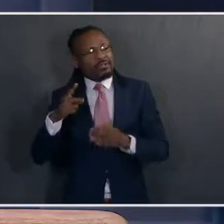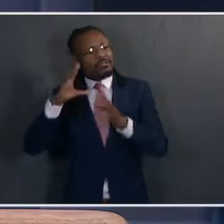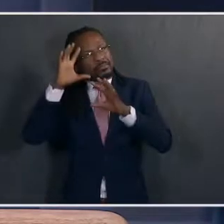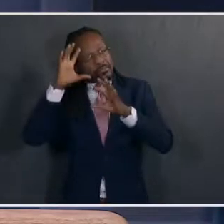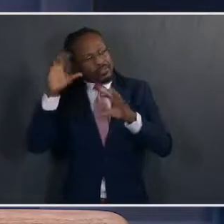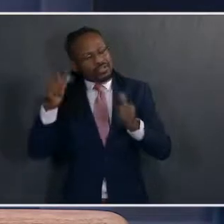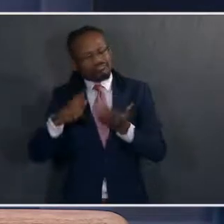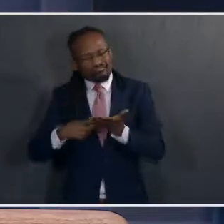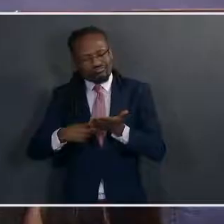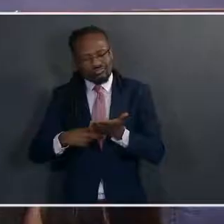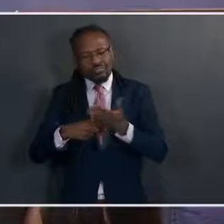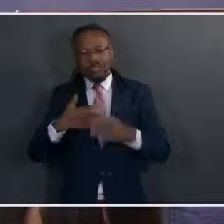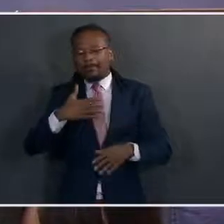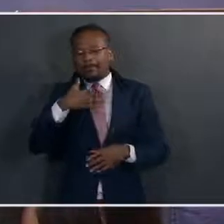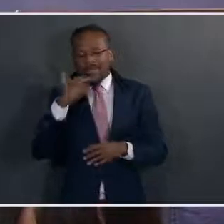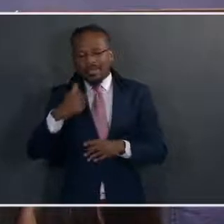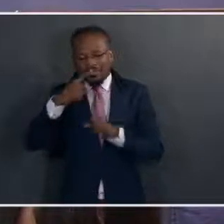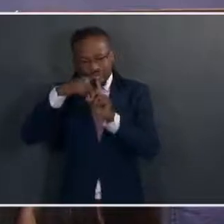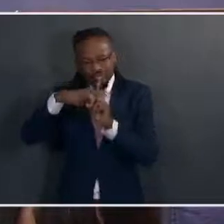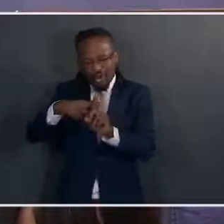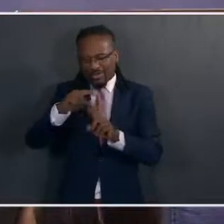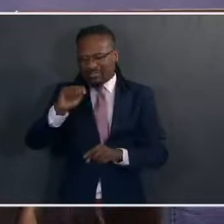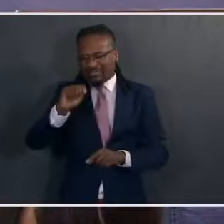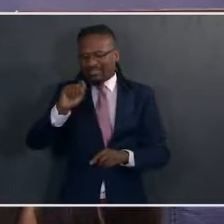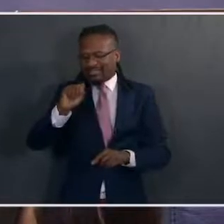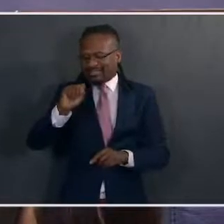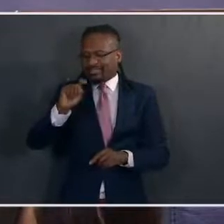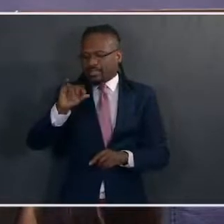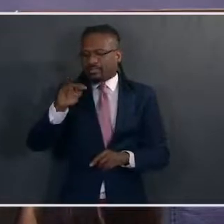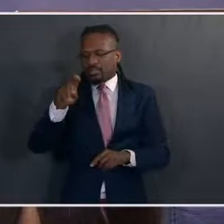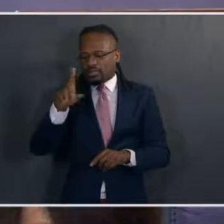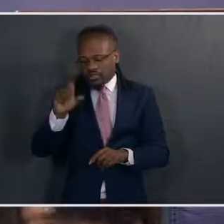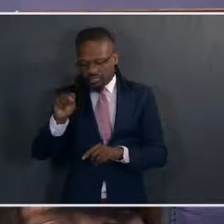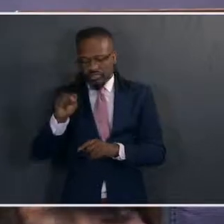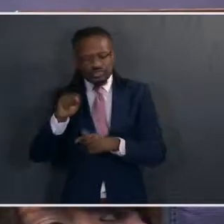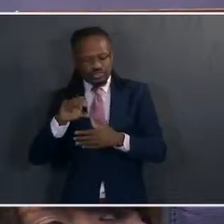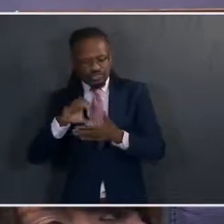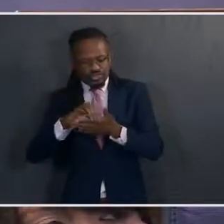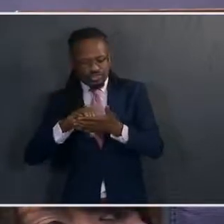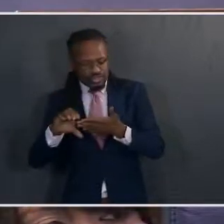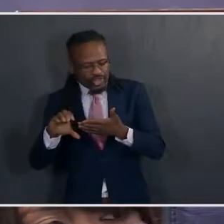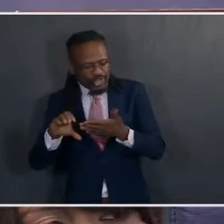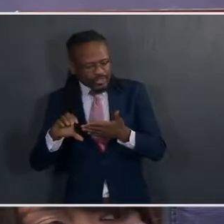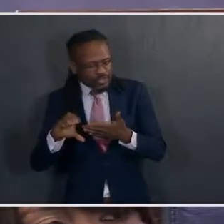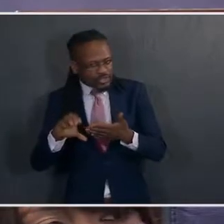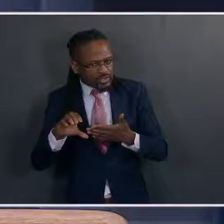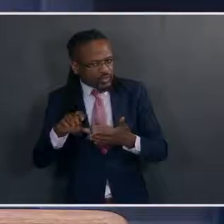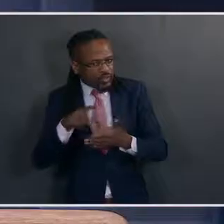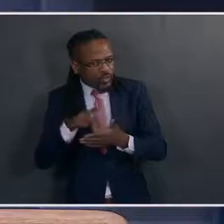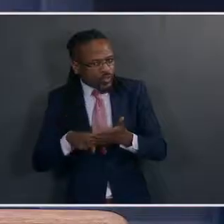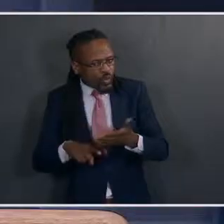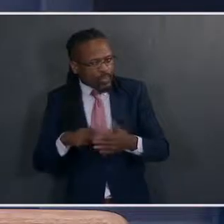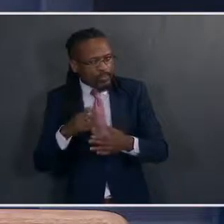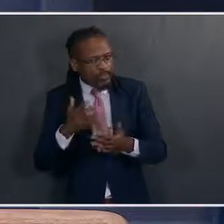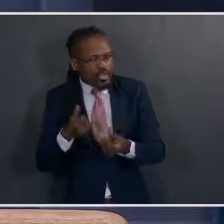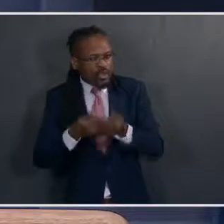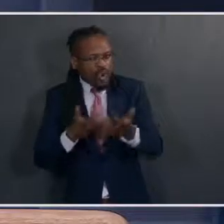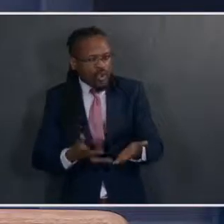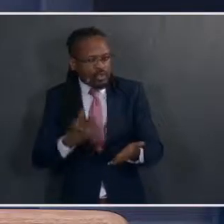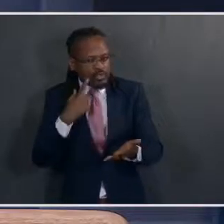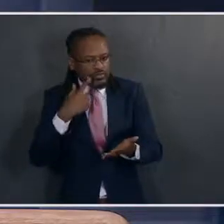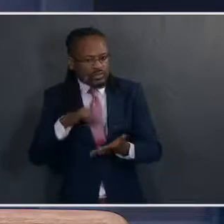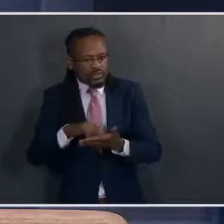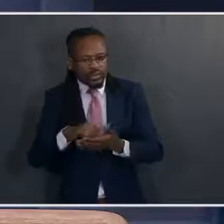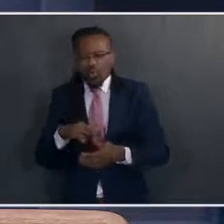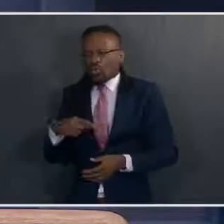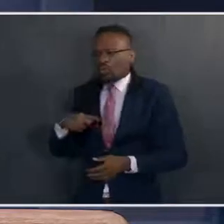better targeting the stimulus checks. I'm wondering if you could just explain what he meant by that and what might be under consideration. Sure. Well, as we've said